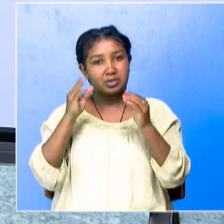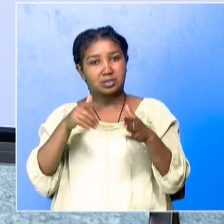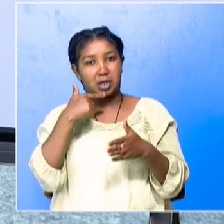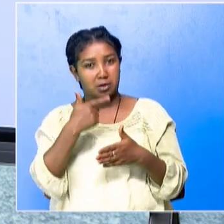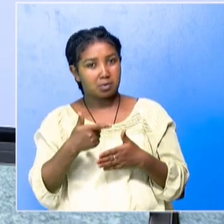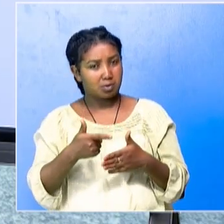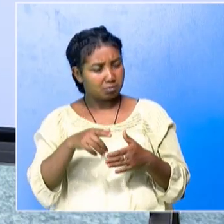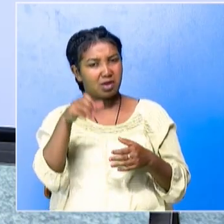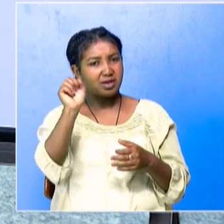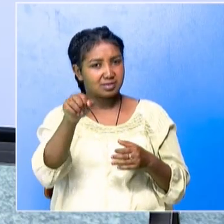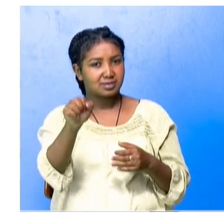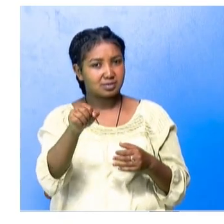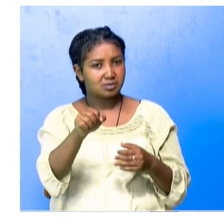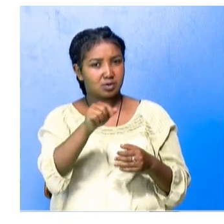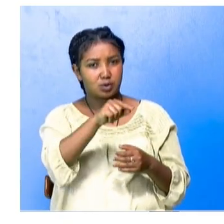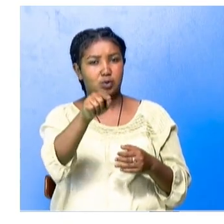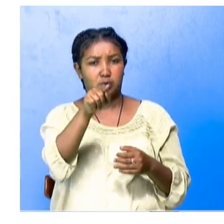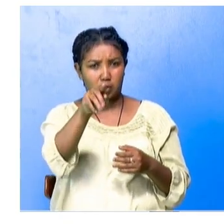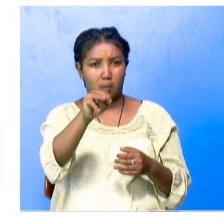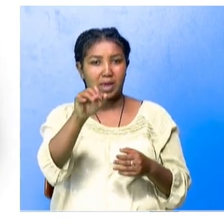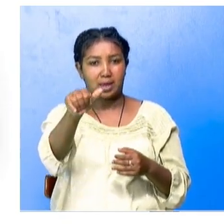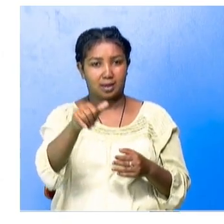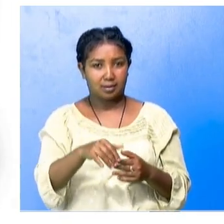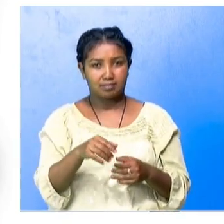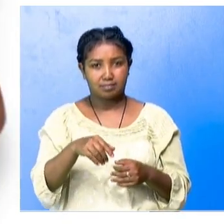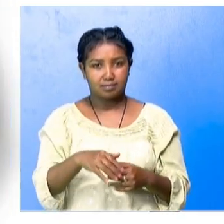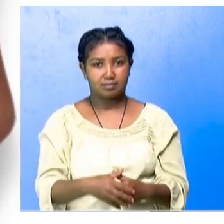said what? Yes, you may.